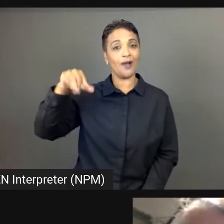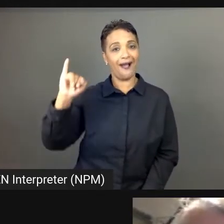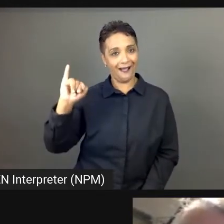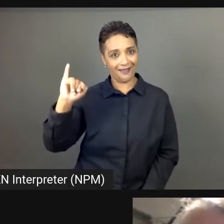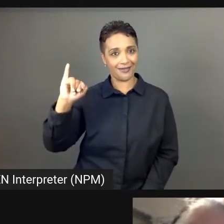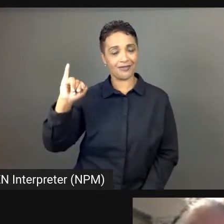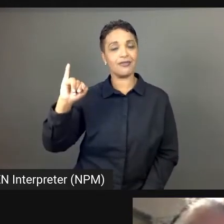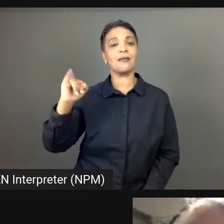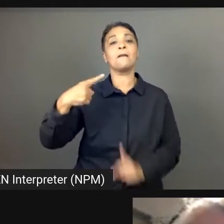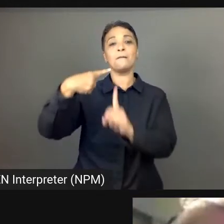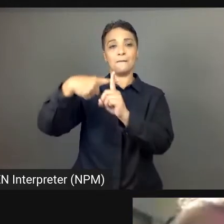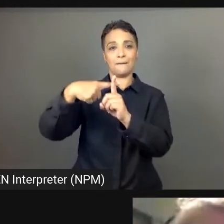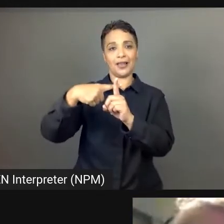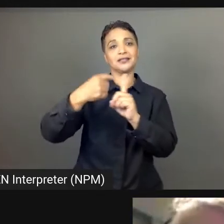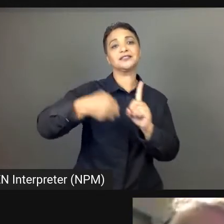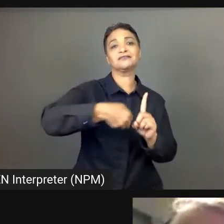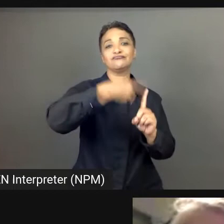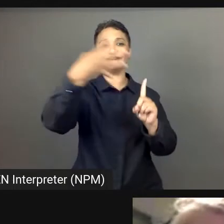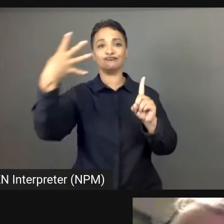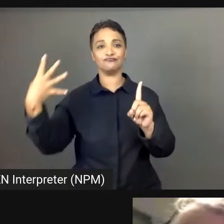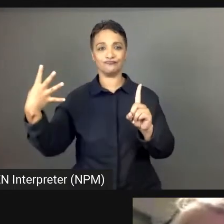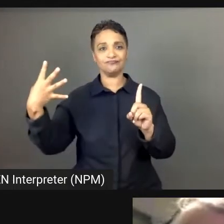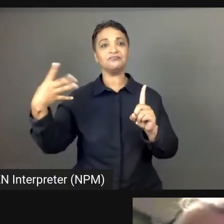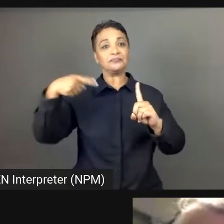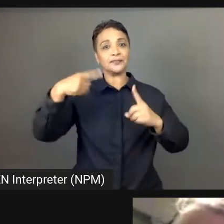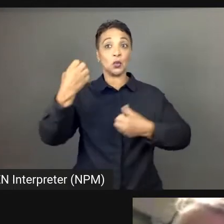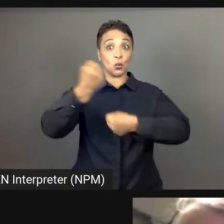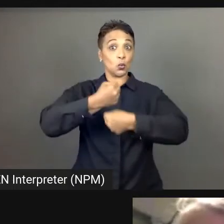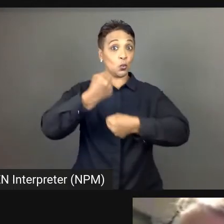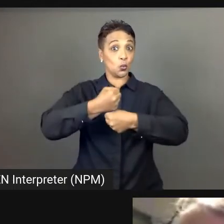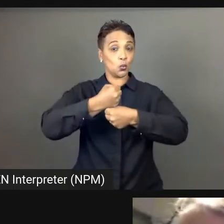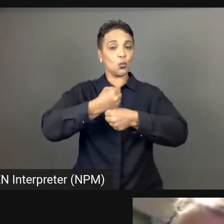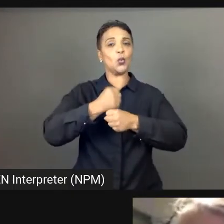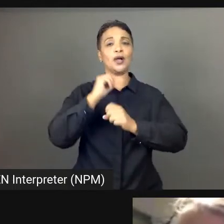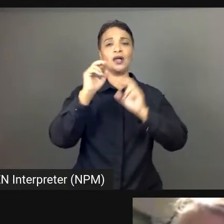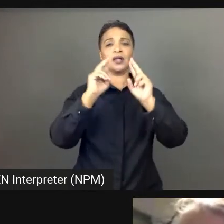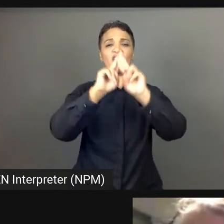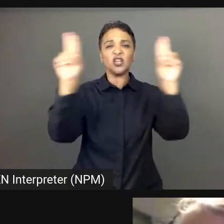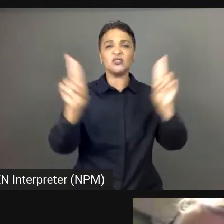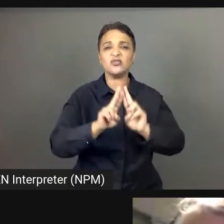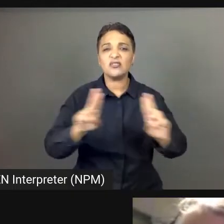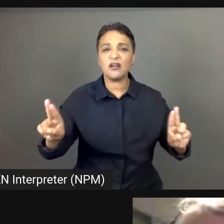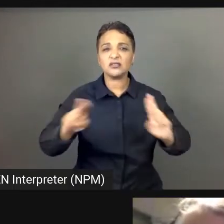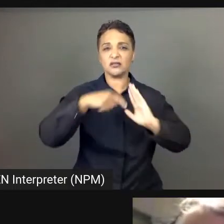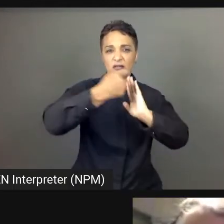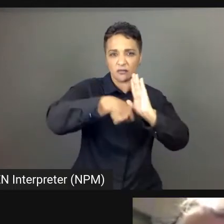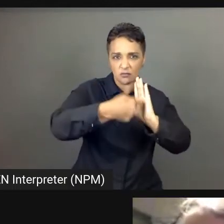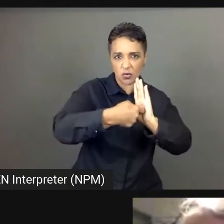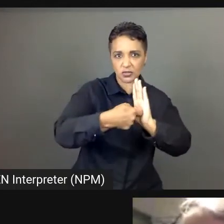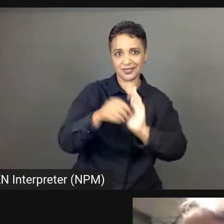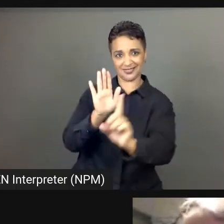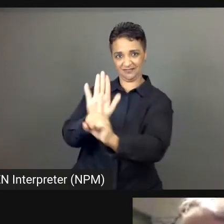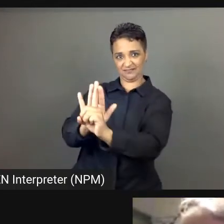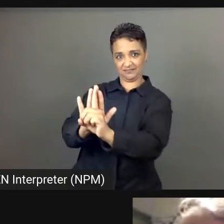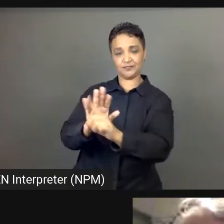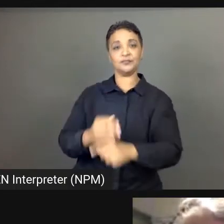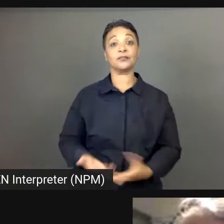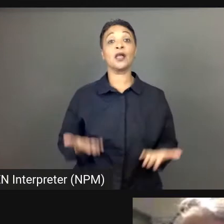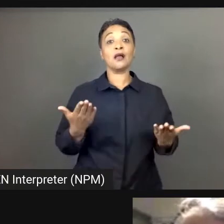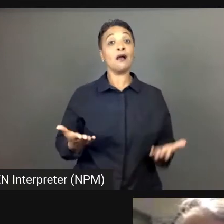LGBTIQ plus people in international humanitarian and development programs. So Emily, your question is, how has the